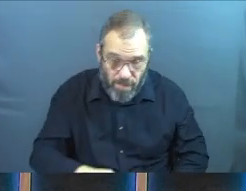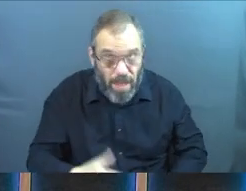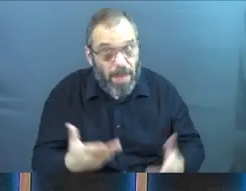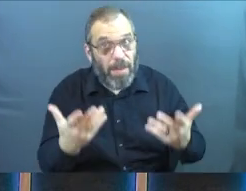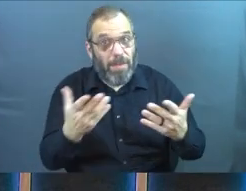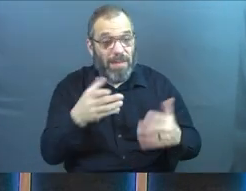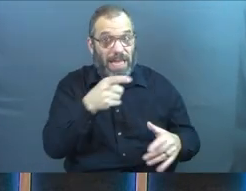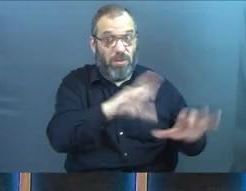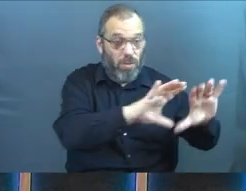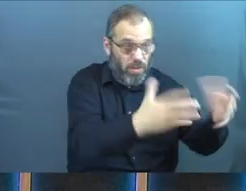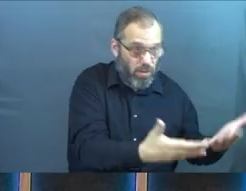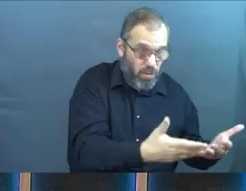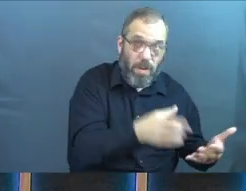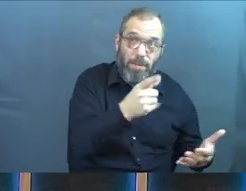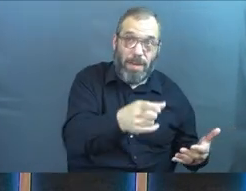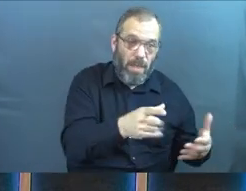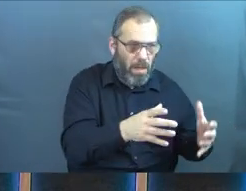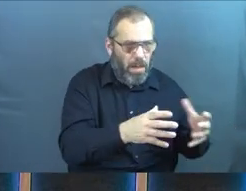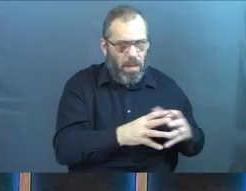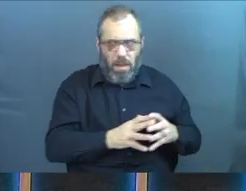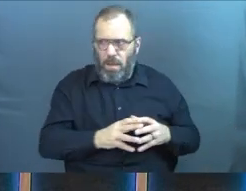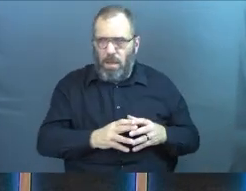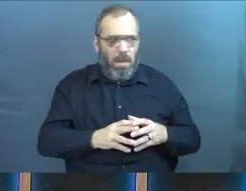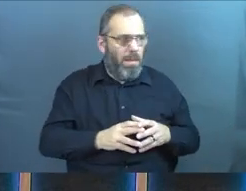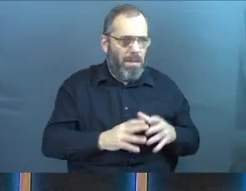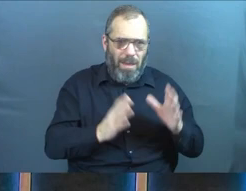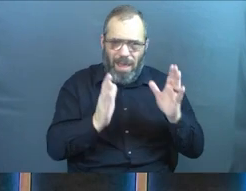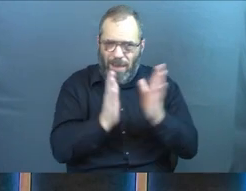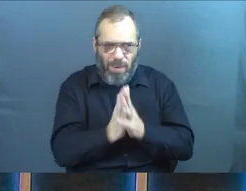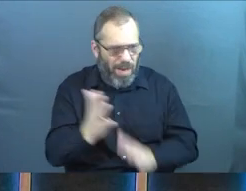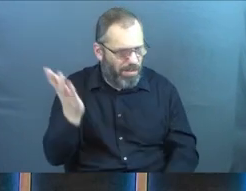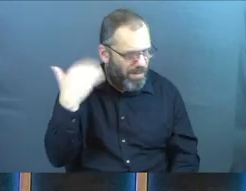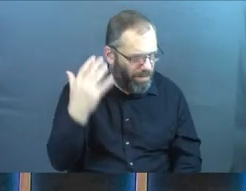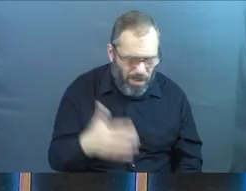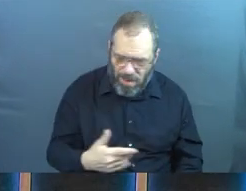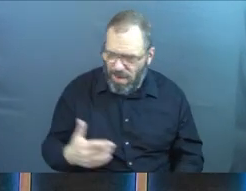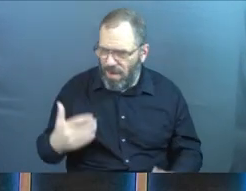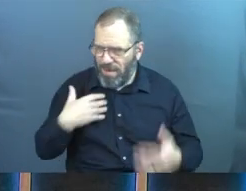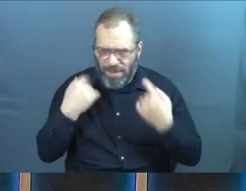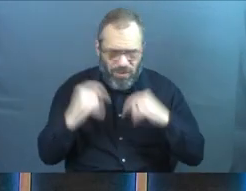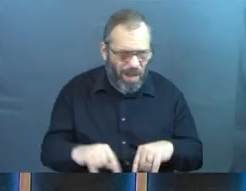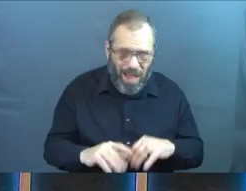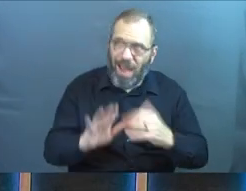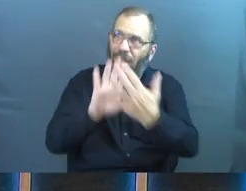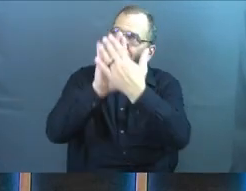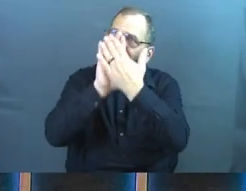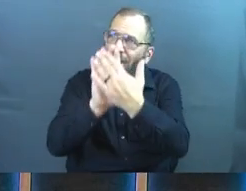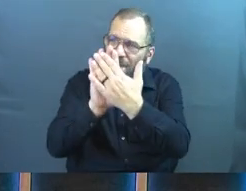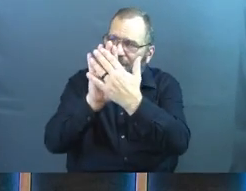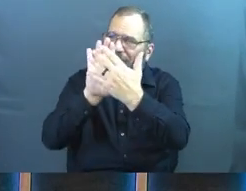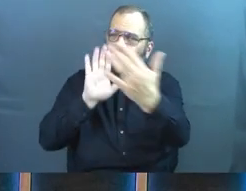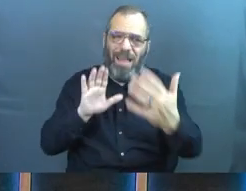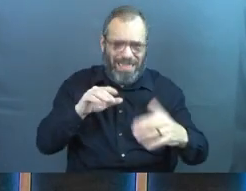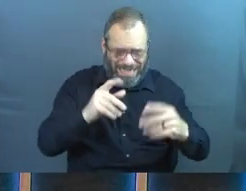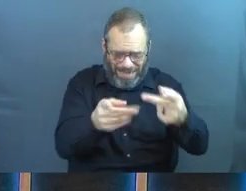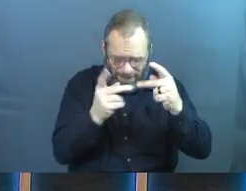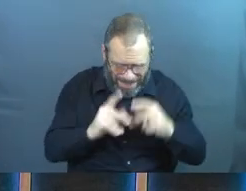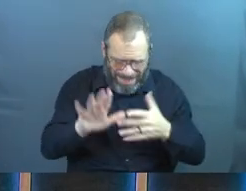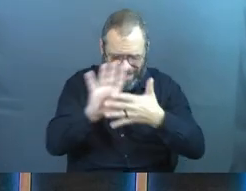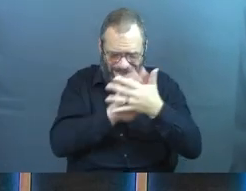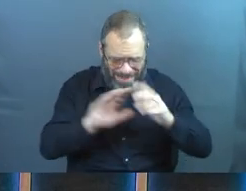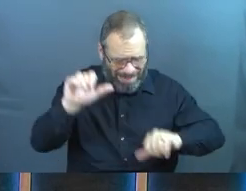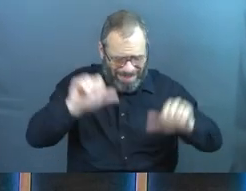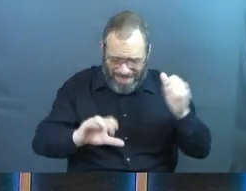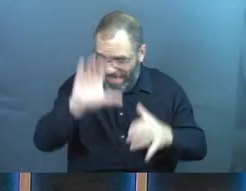And maybe that's you. Maybe you're in a spot where you're like, man, I've prayed that prayer before and I've tried to walk with God, but I've stayed in this place of